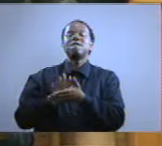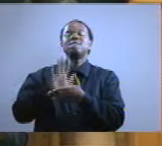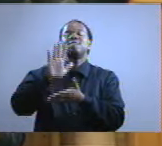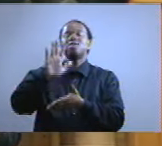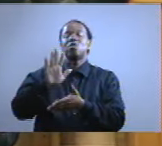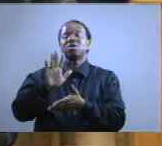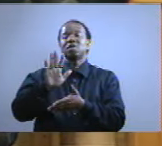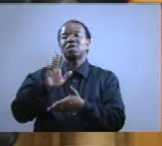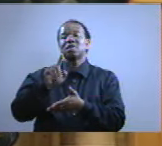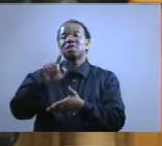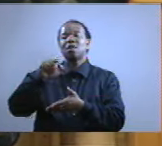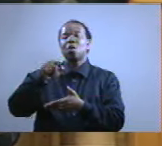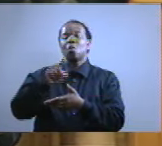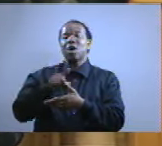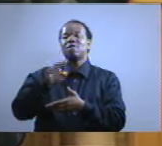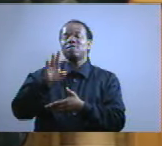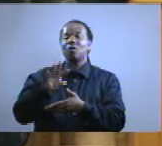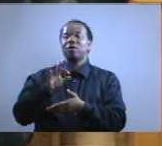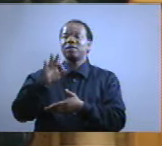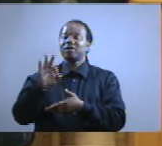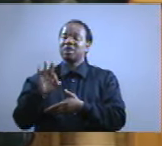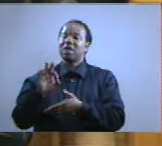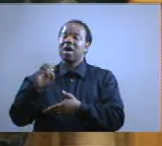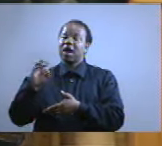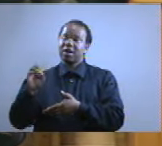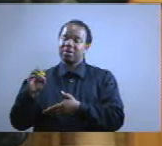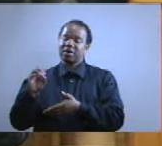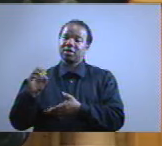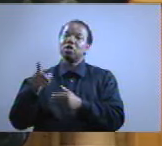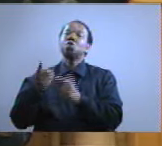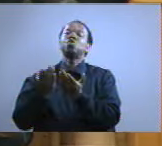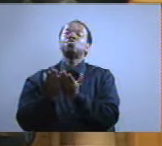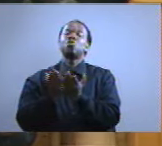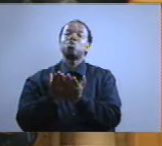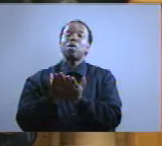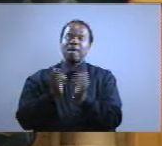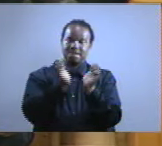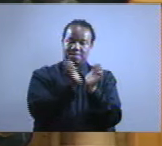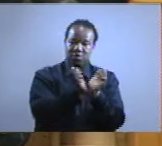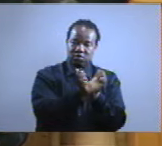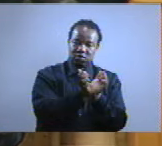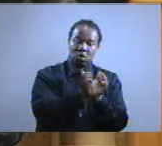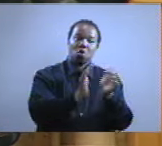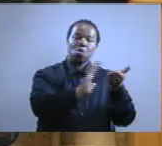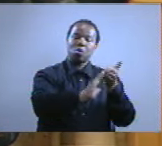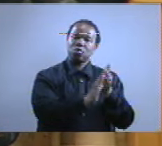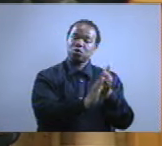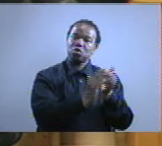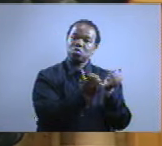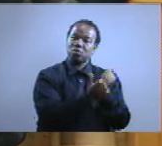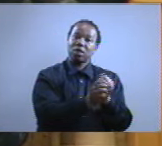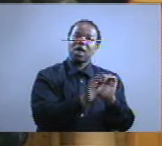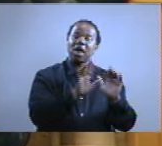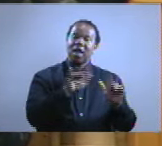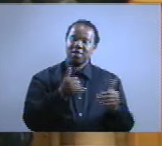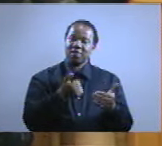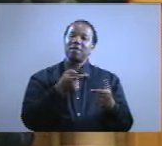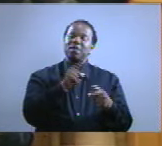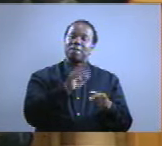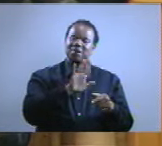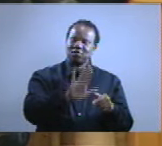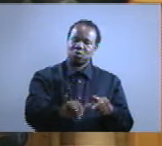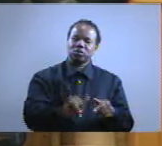14,300 participants in South African schools, prisons, community youth groups, and orphanages. The ANC